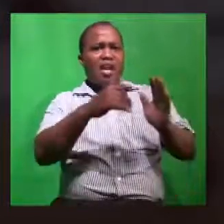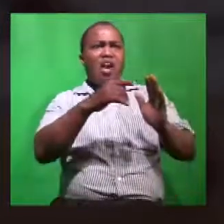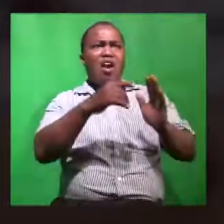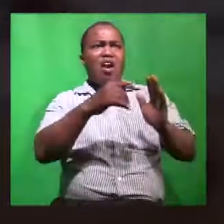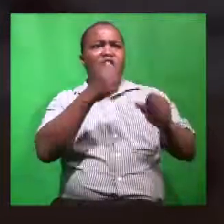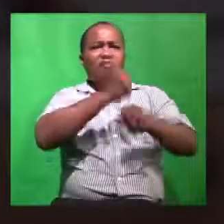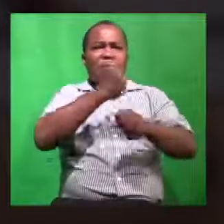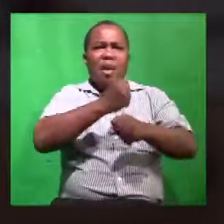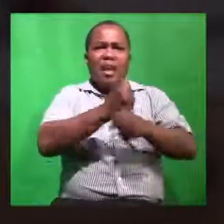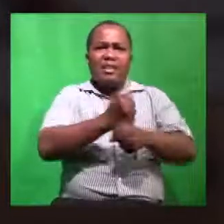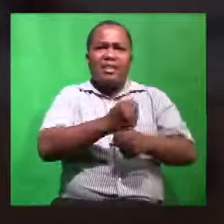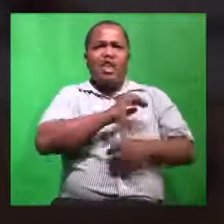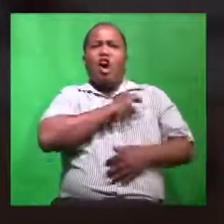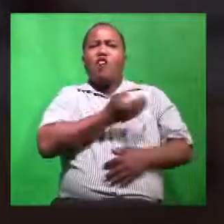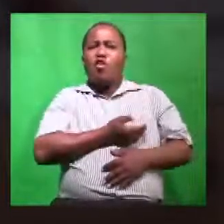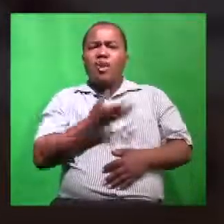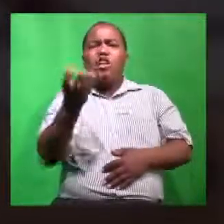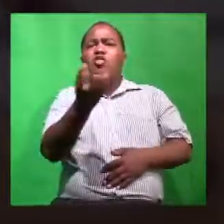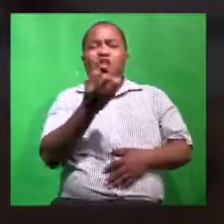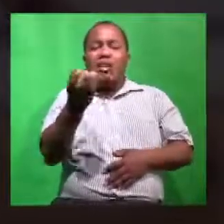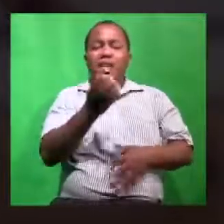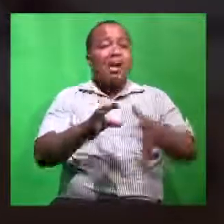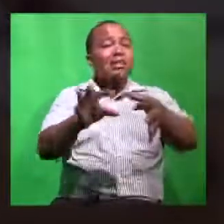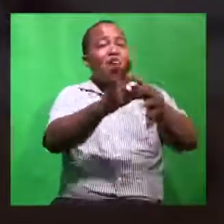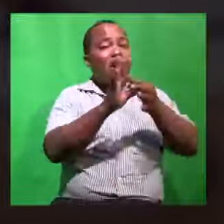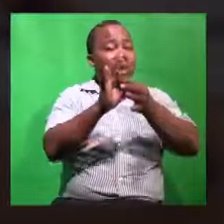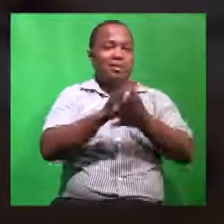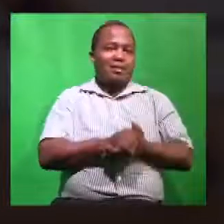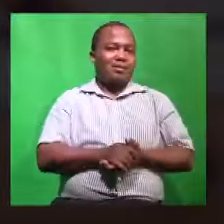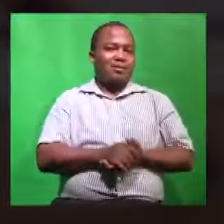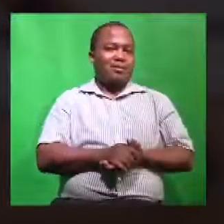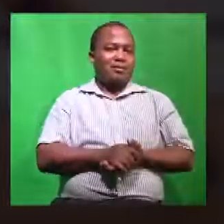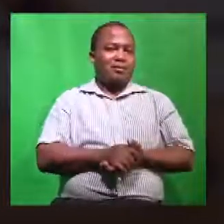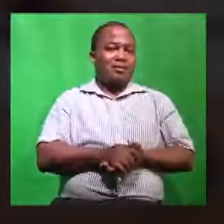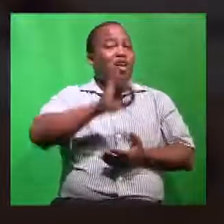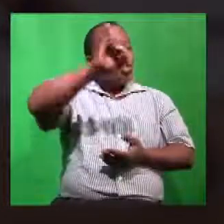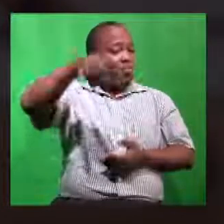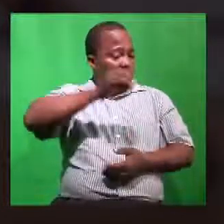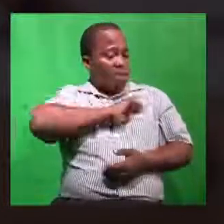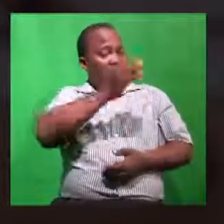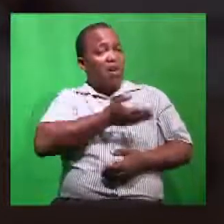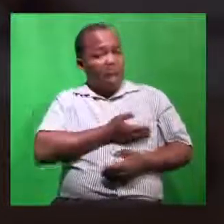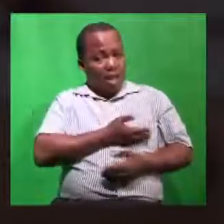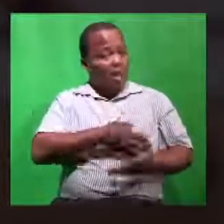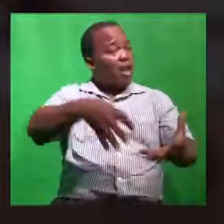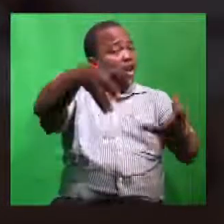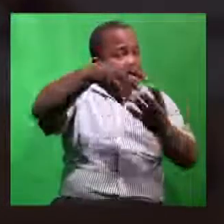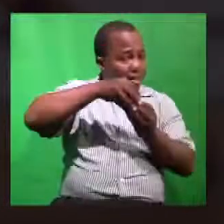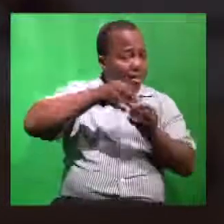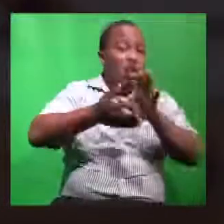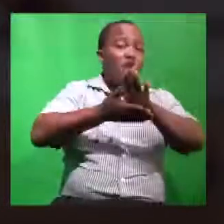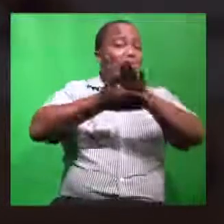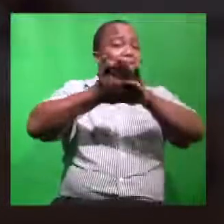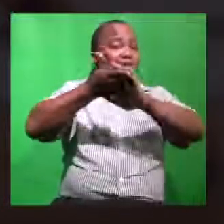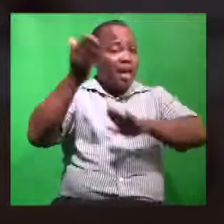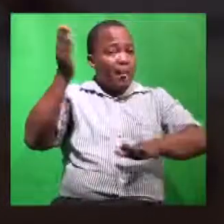social organization. I think you have in our societies, many social organizations are around it, are organized, are established so